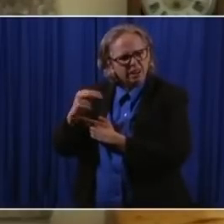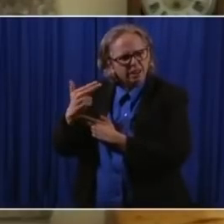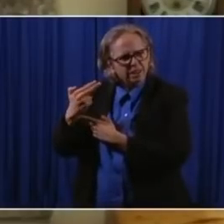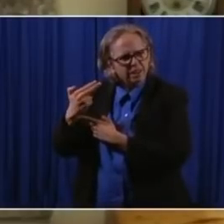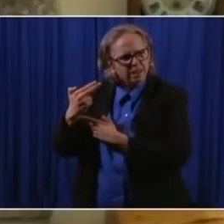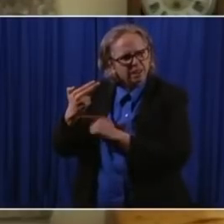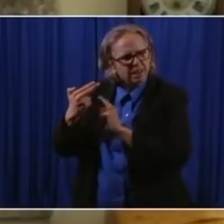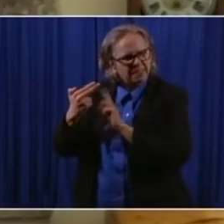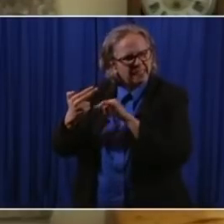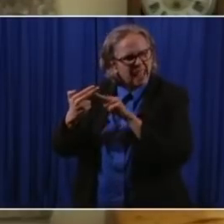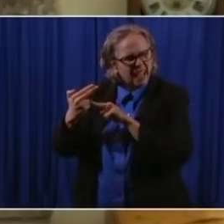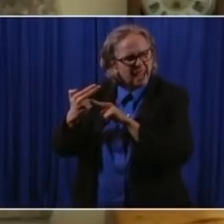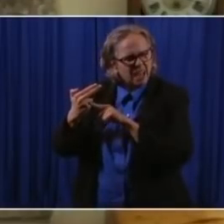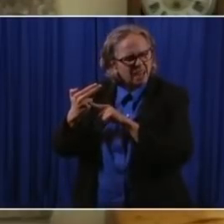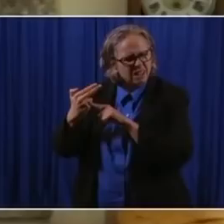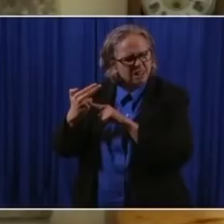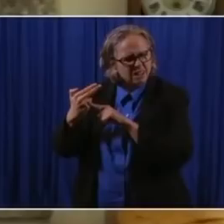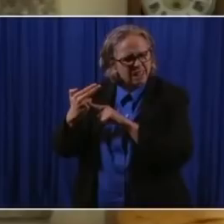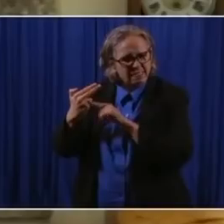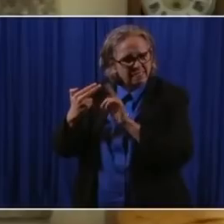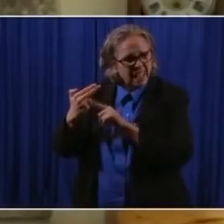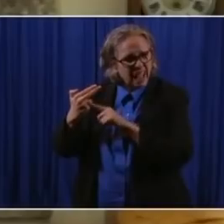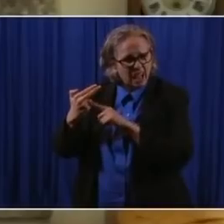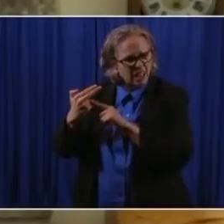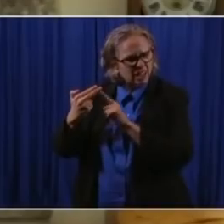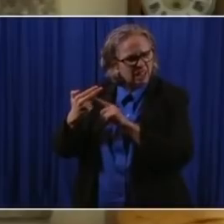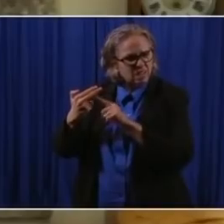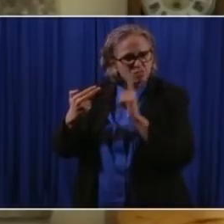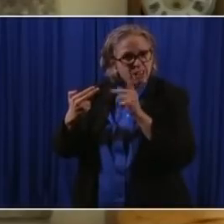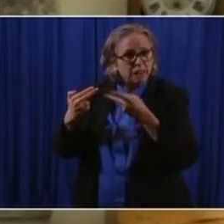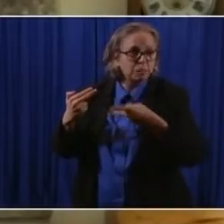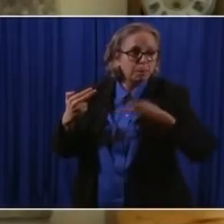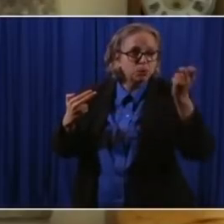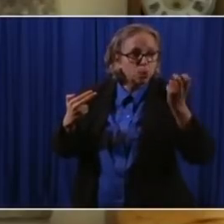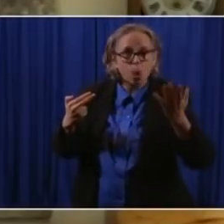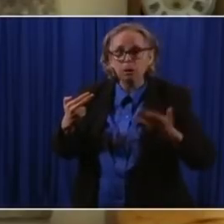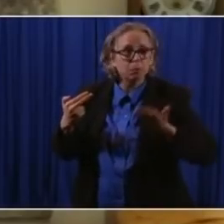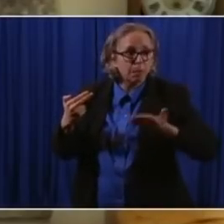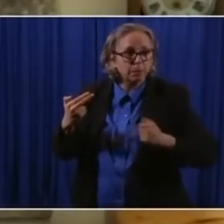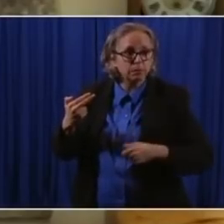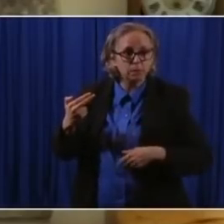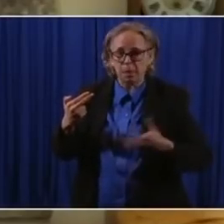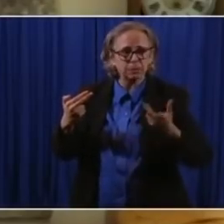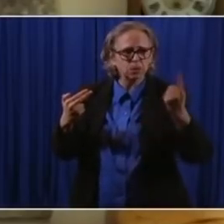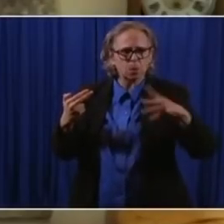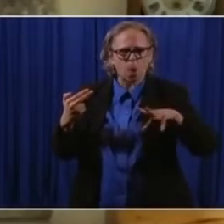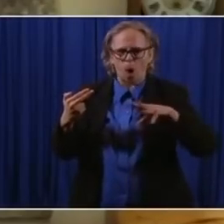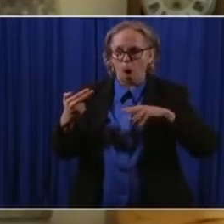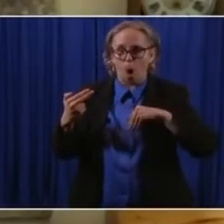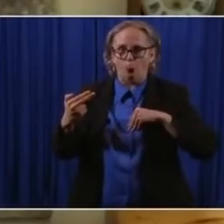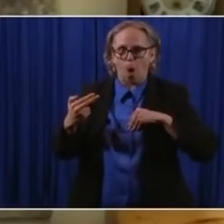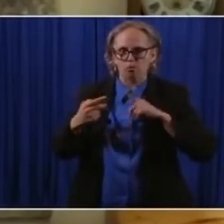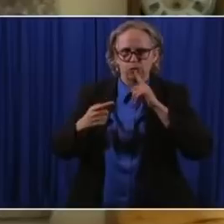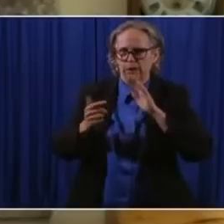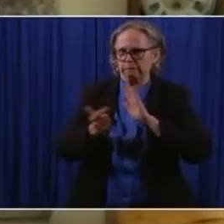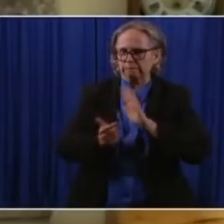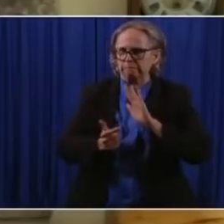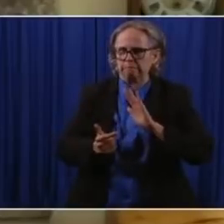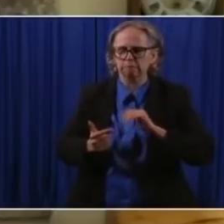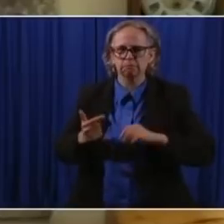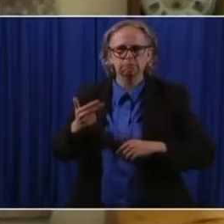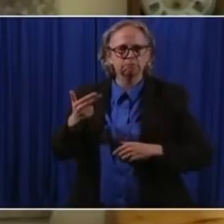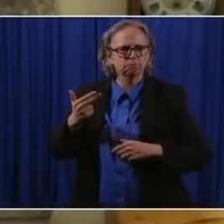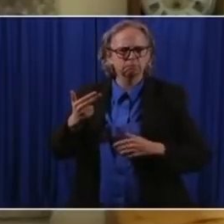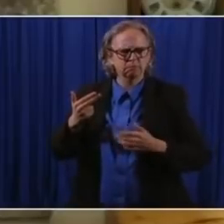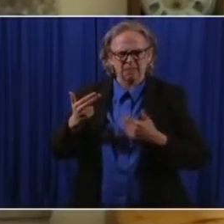stolen, many times they're illegally obtained, and certainly many times the perpetrator is not legally